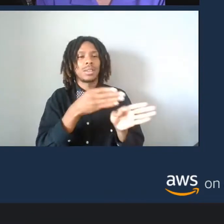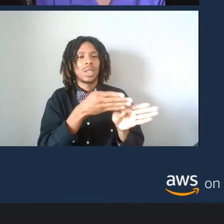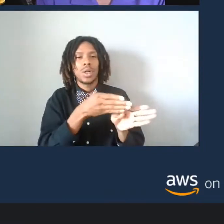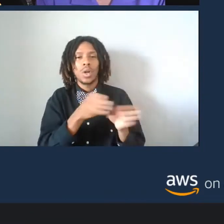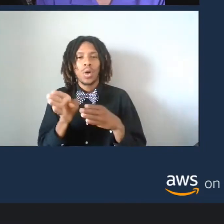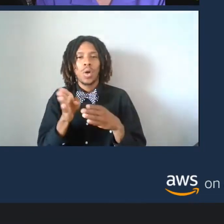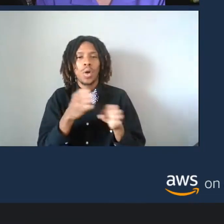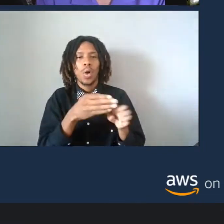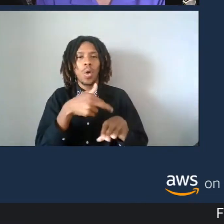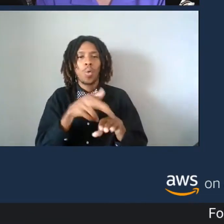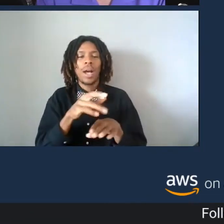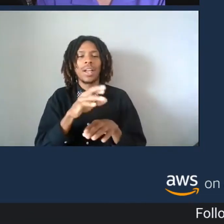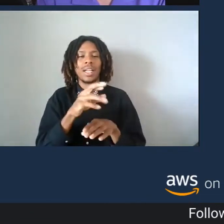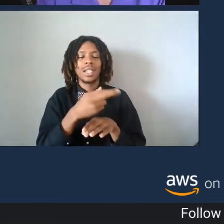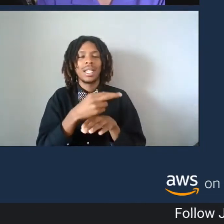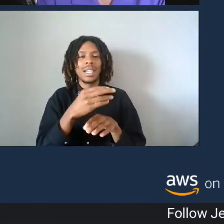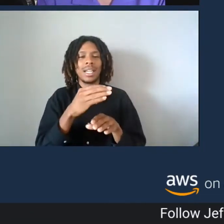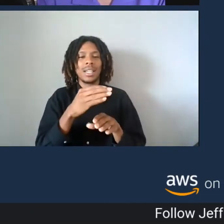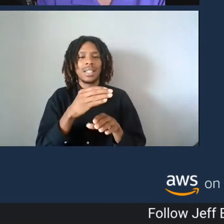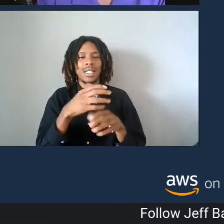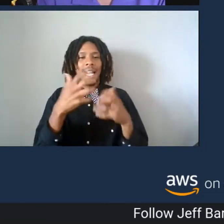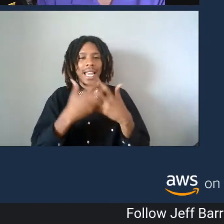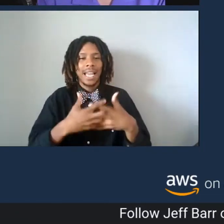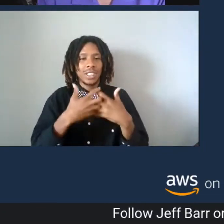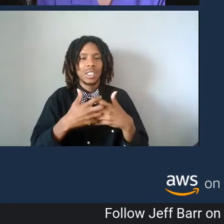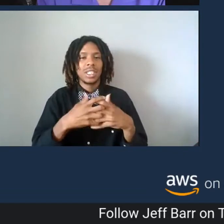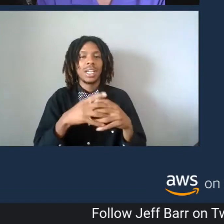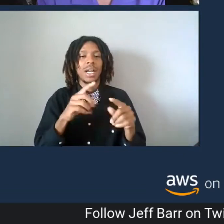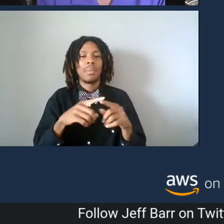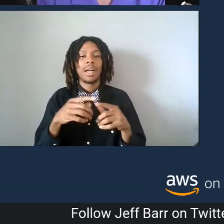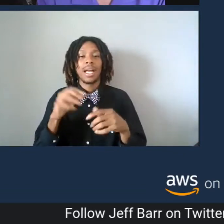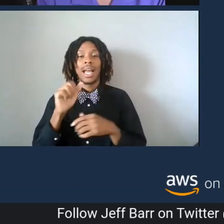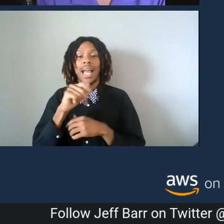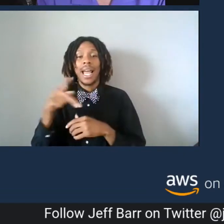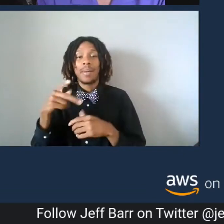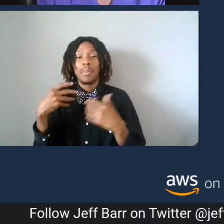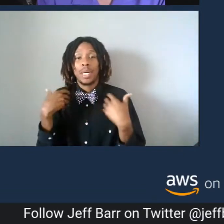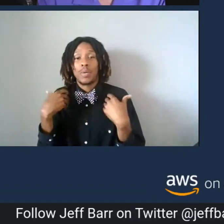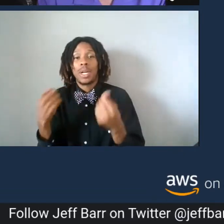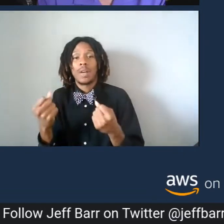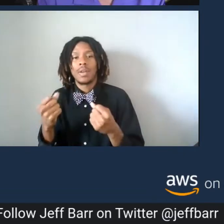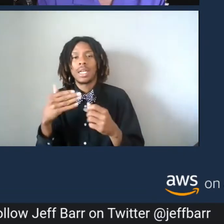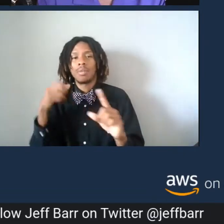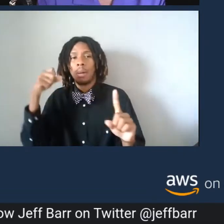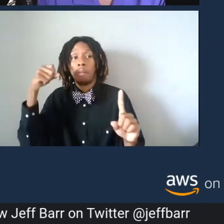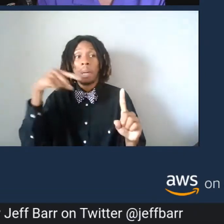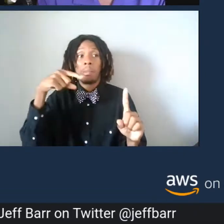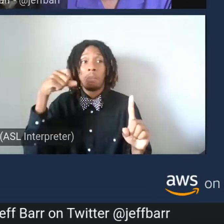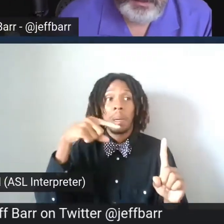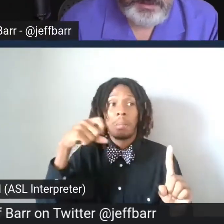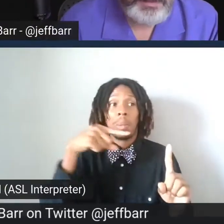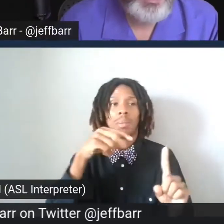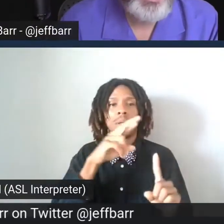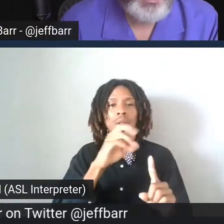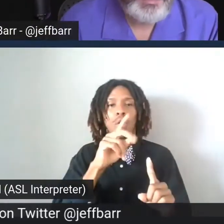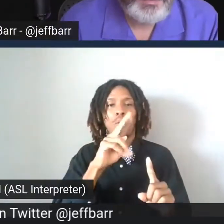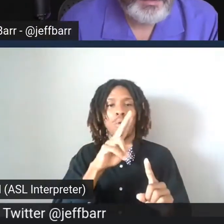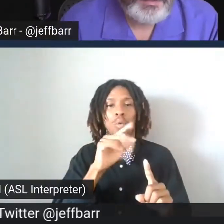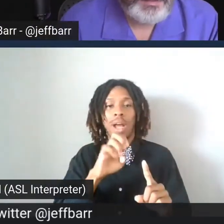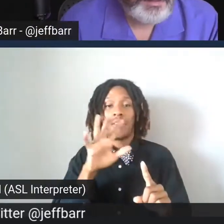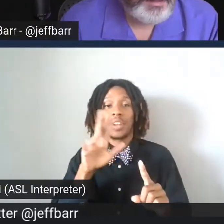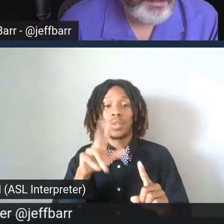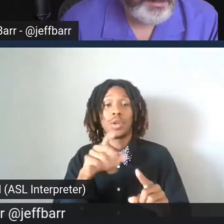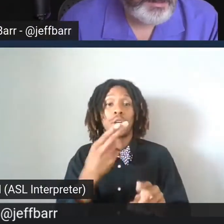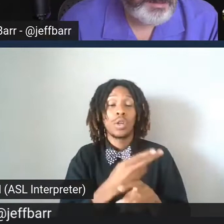routes traffic over. But Application Recovery Controller is what gives that signal to Route 53. So you can use